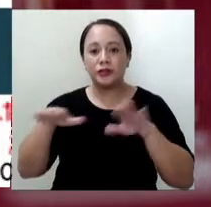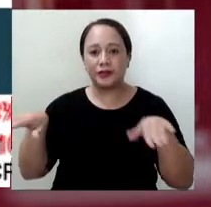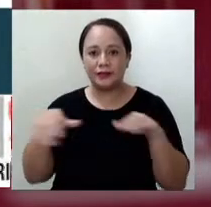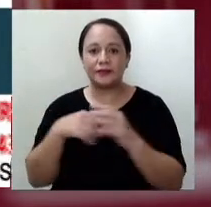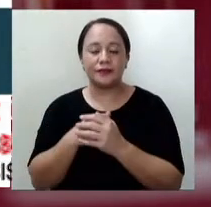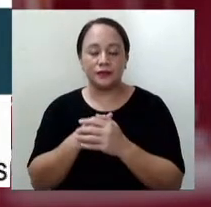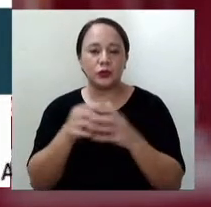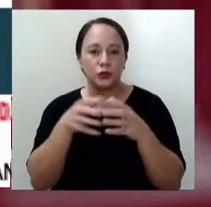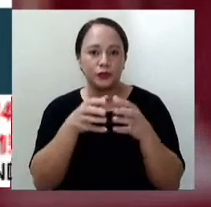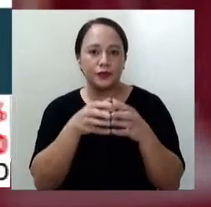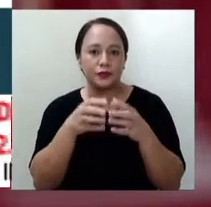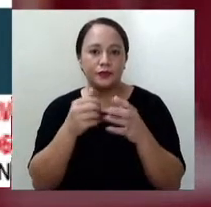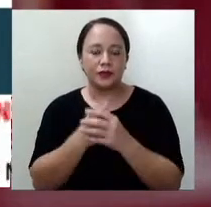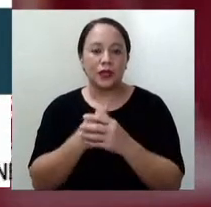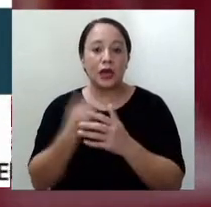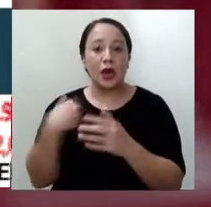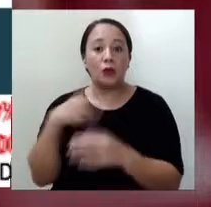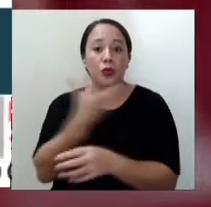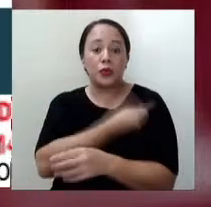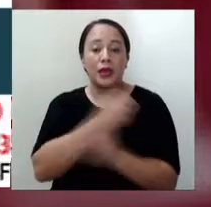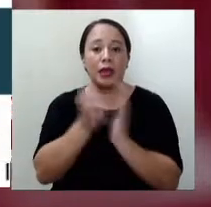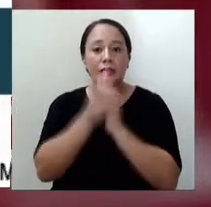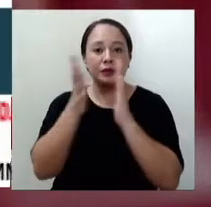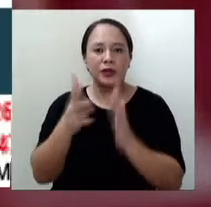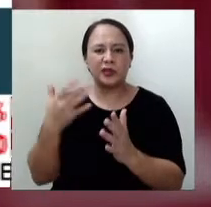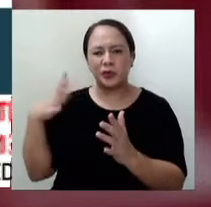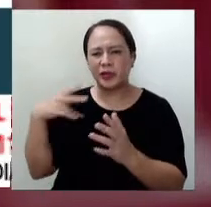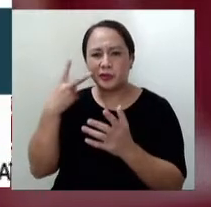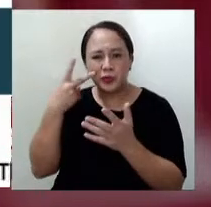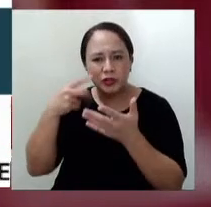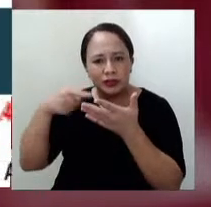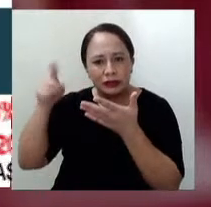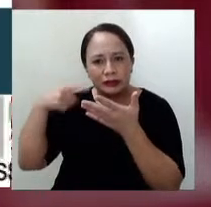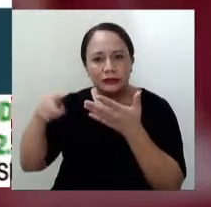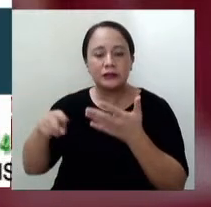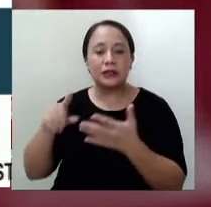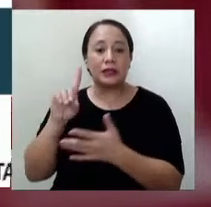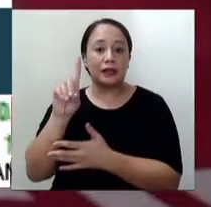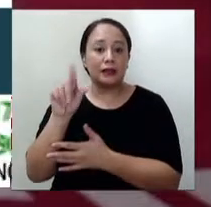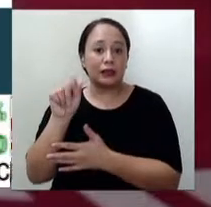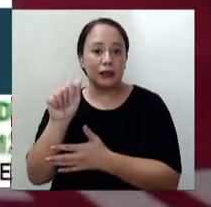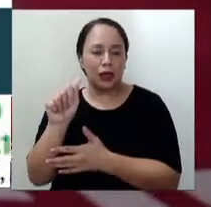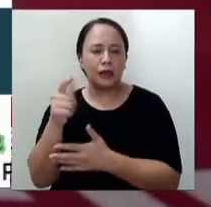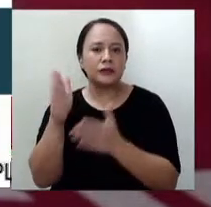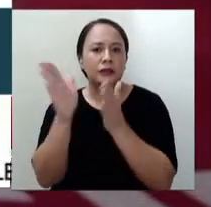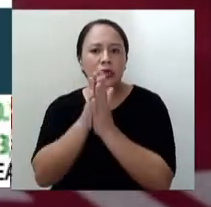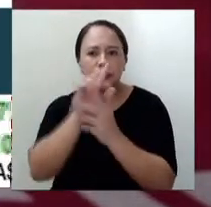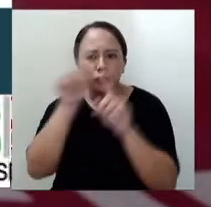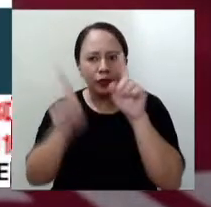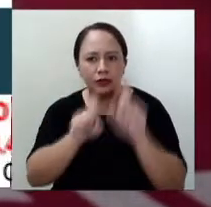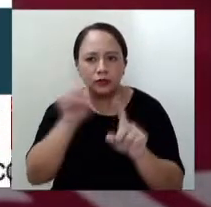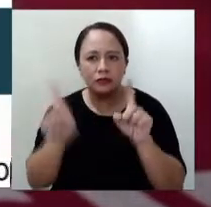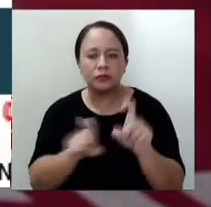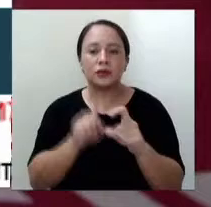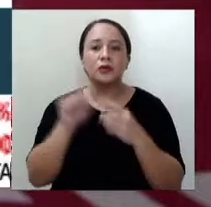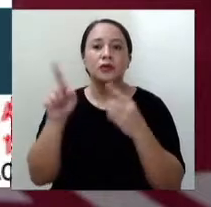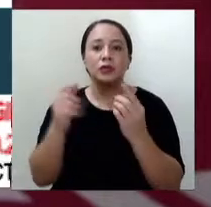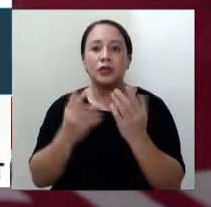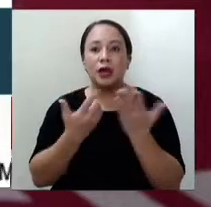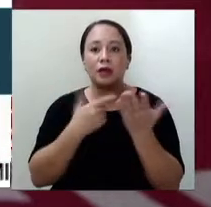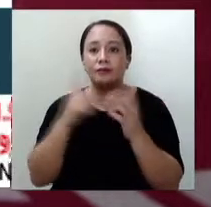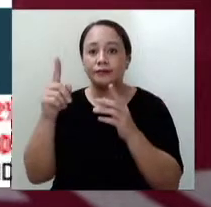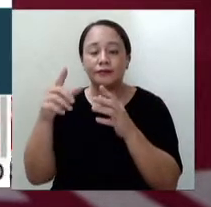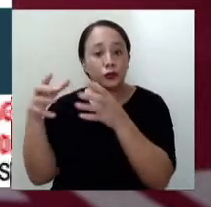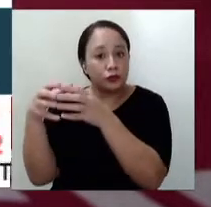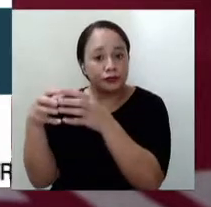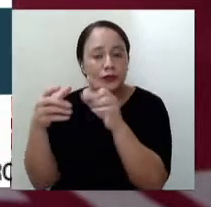are, our vaccine experts are now taking a look at the data and of course asking questions sa proponents and getting